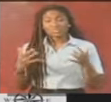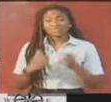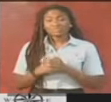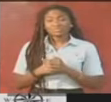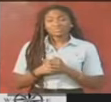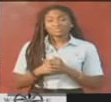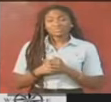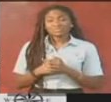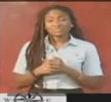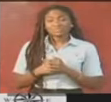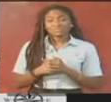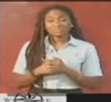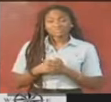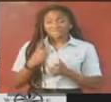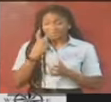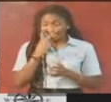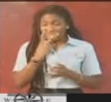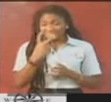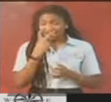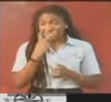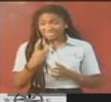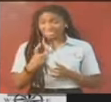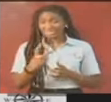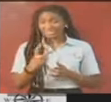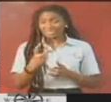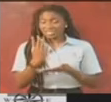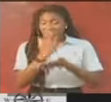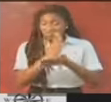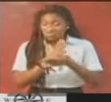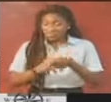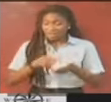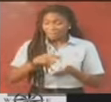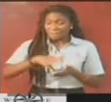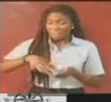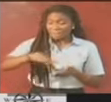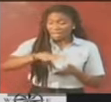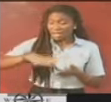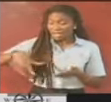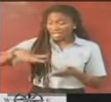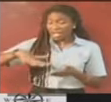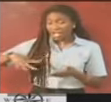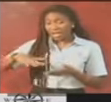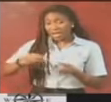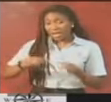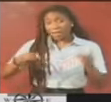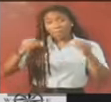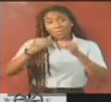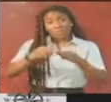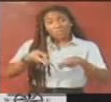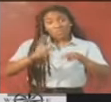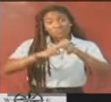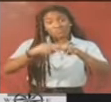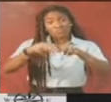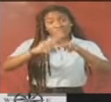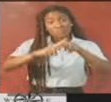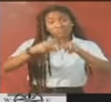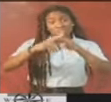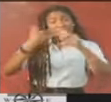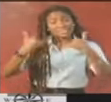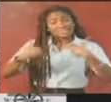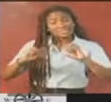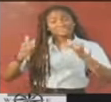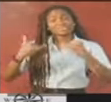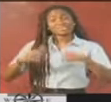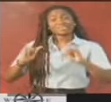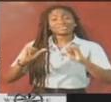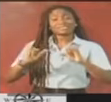previously recorded cases, we are seeing now that some of those areas are recording more cases. So it's not just about new areas recording cases, it's also about